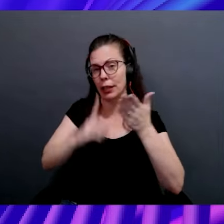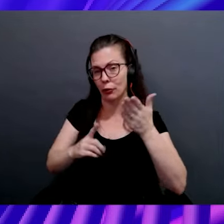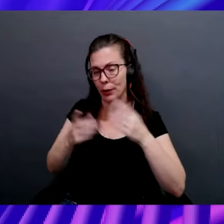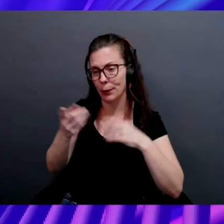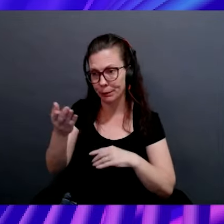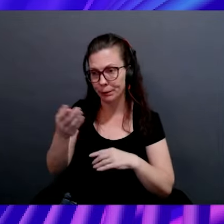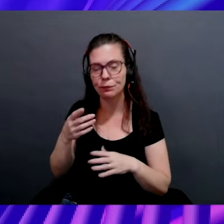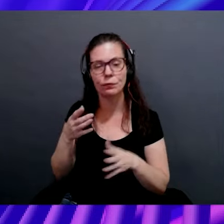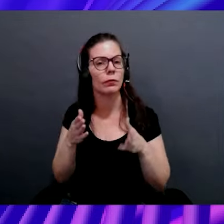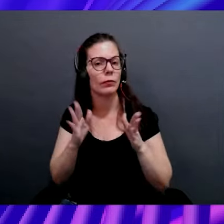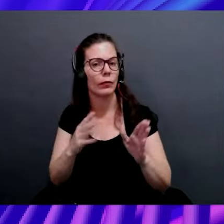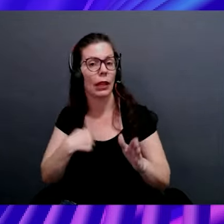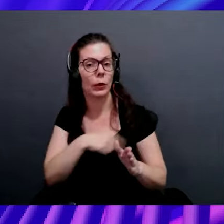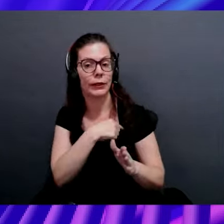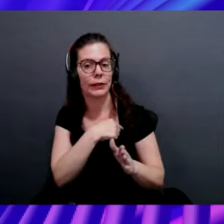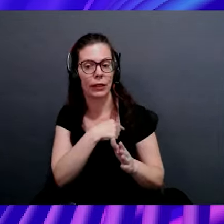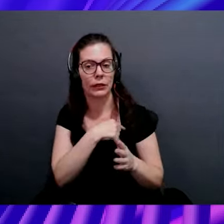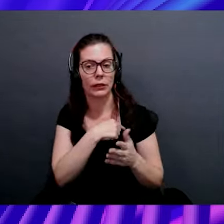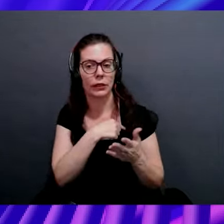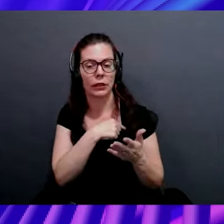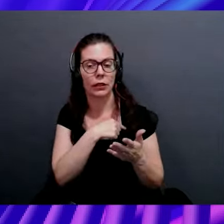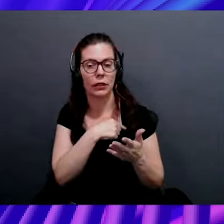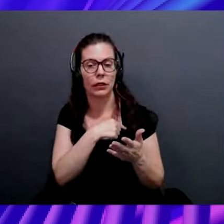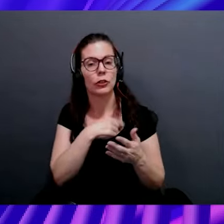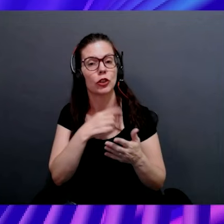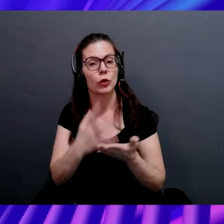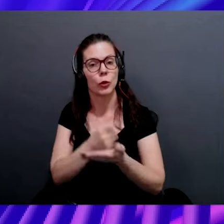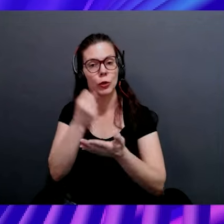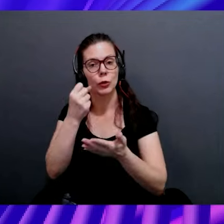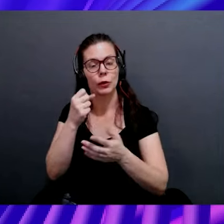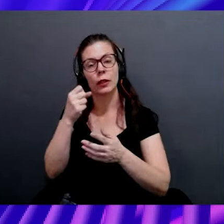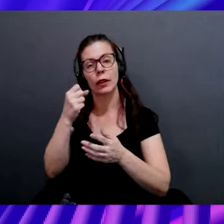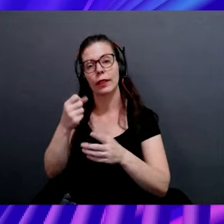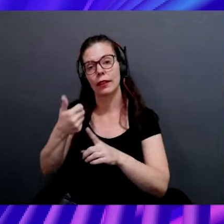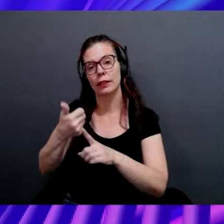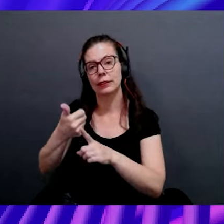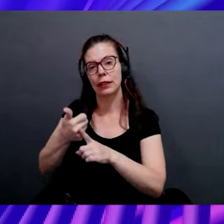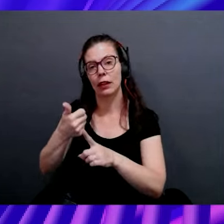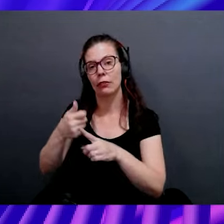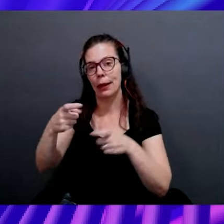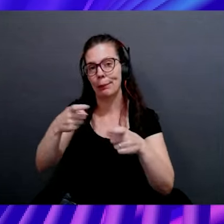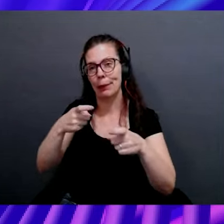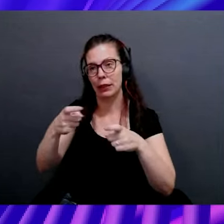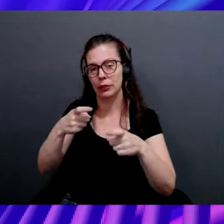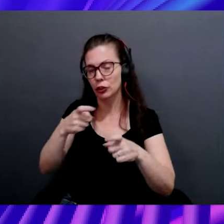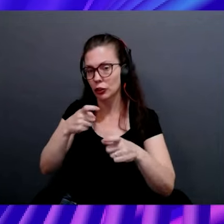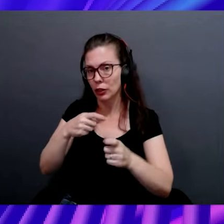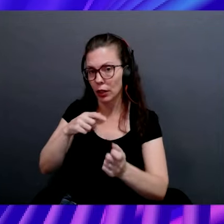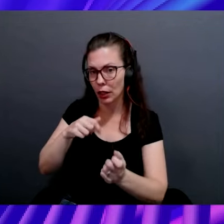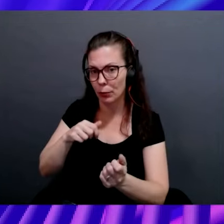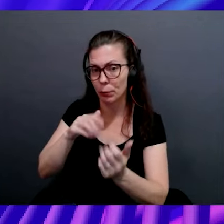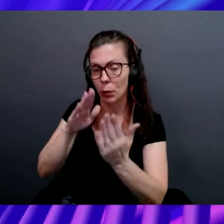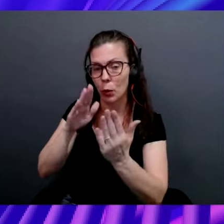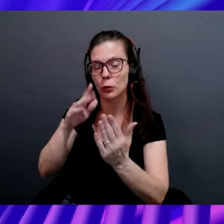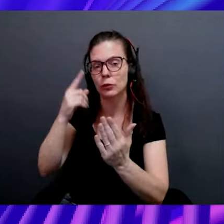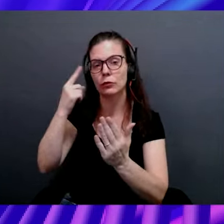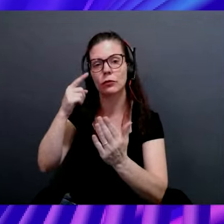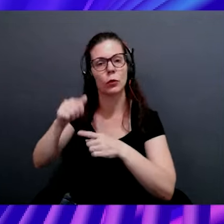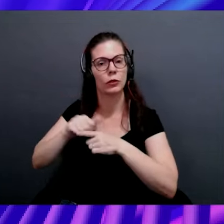allows us to not only utilize the self-managed approach of